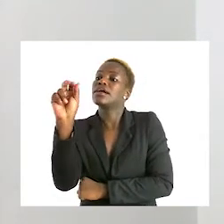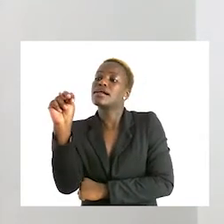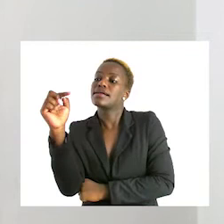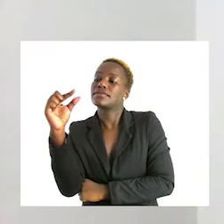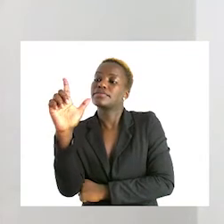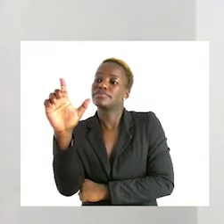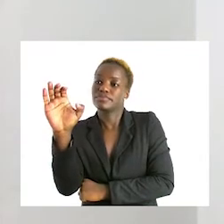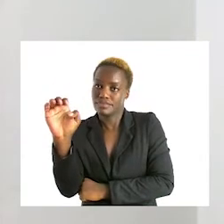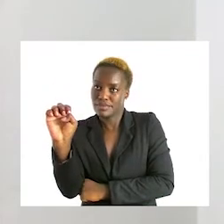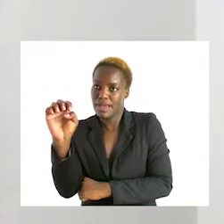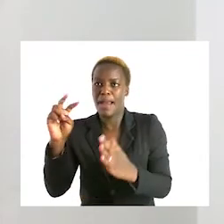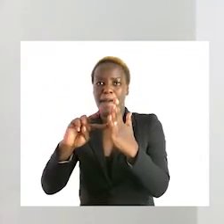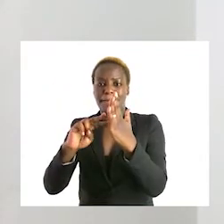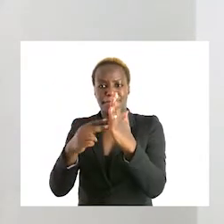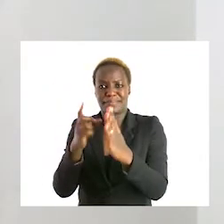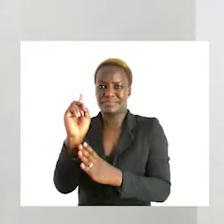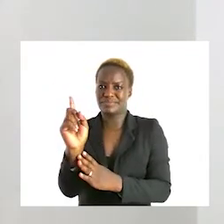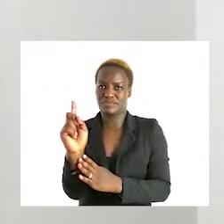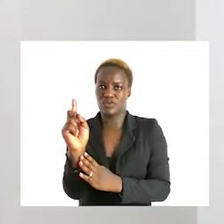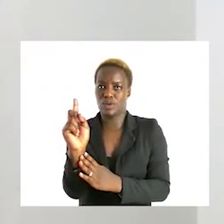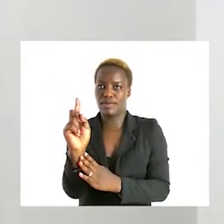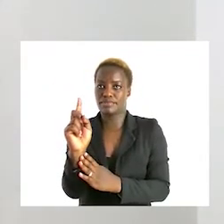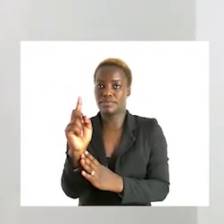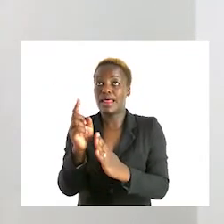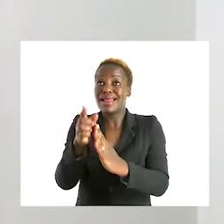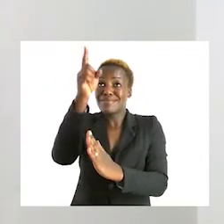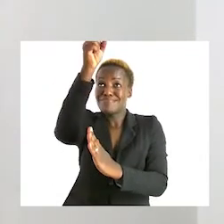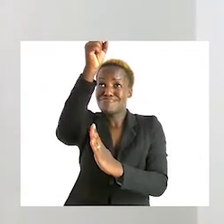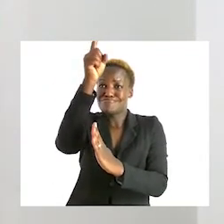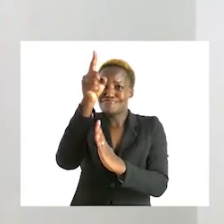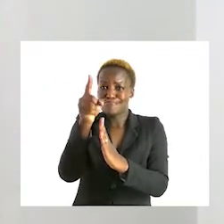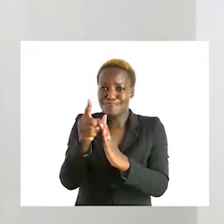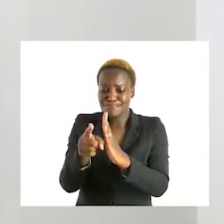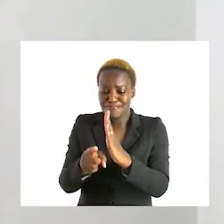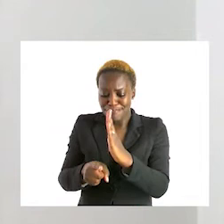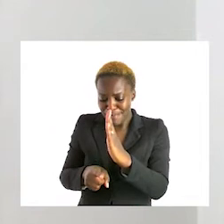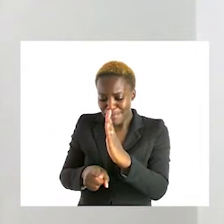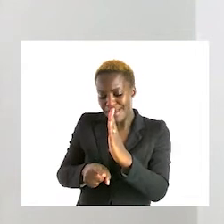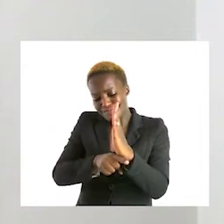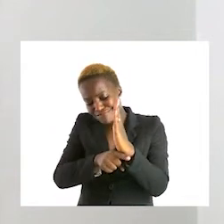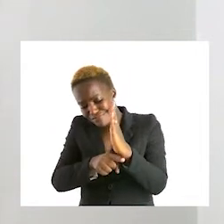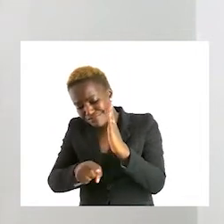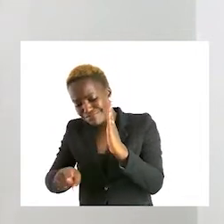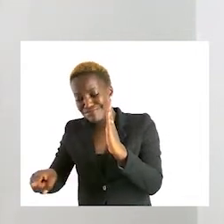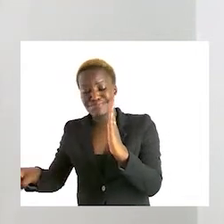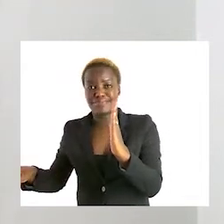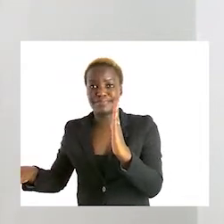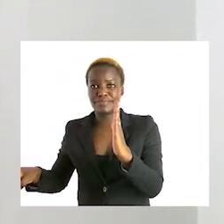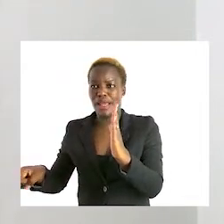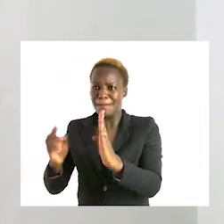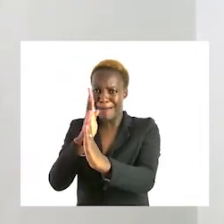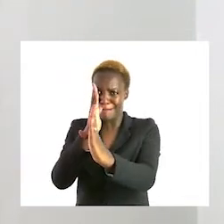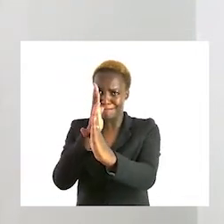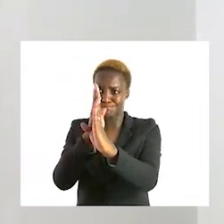draw here. The line that goes straight down and straight to the right. It has to be two